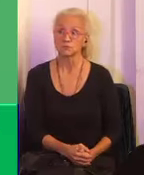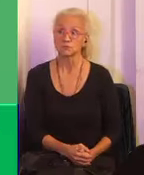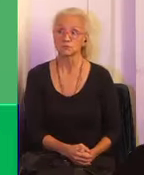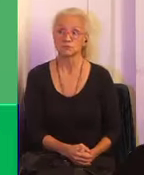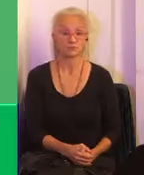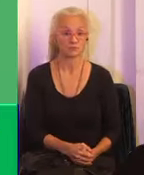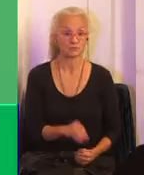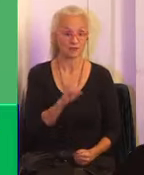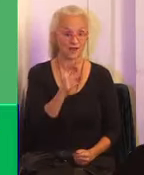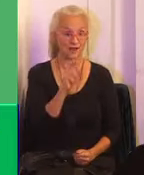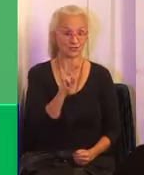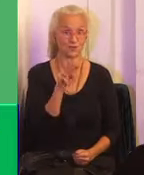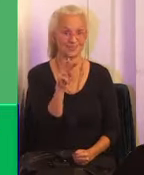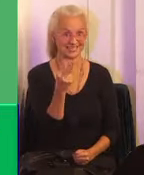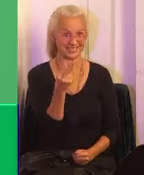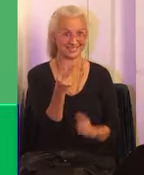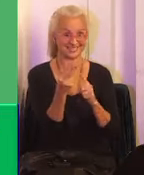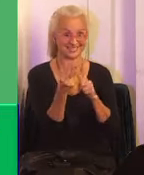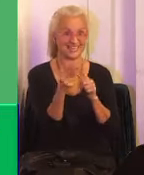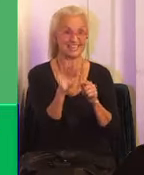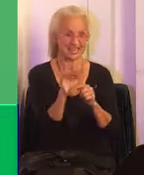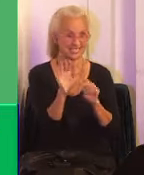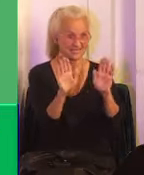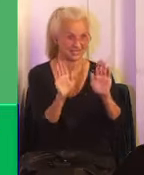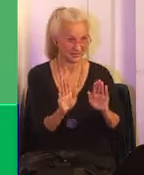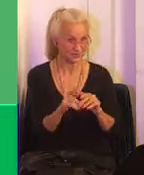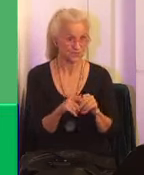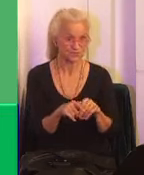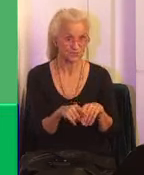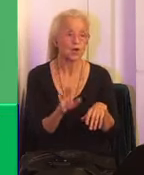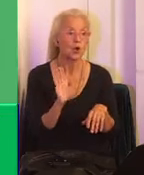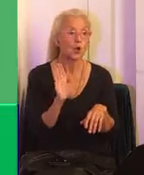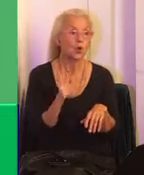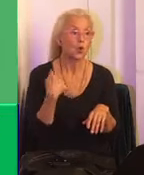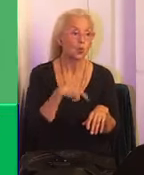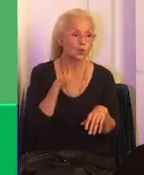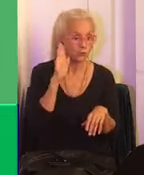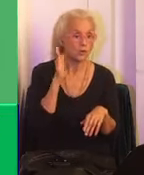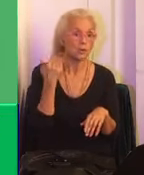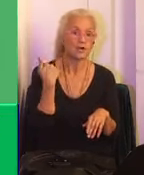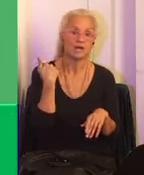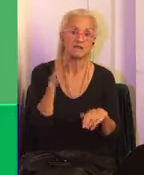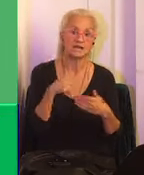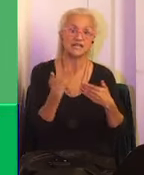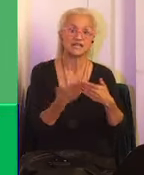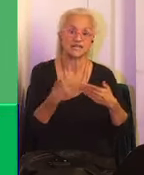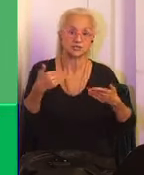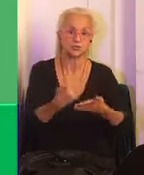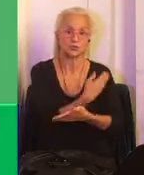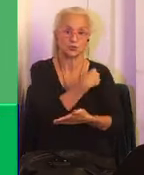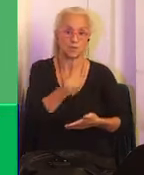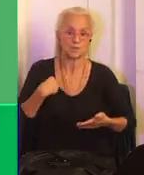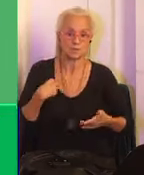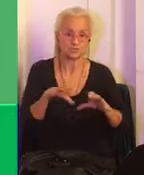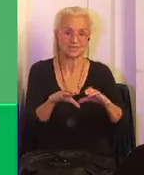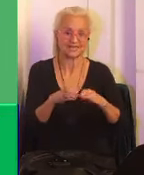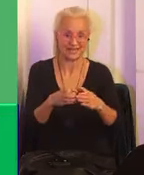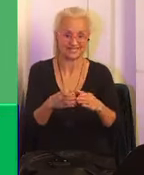On October the 2nd, that's on a Sunday, we will have our next new members